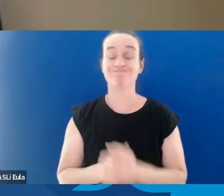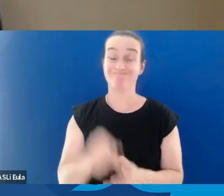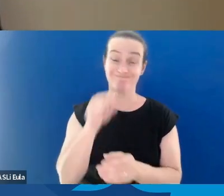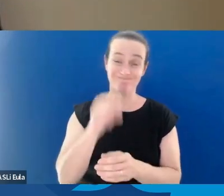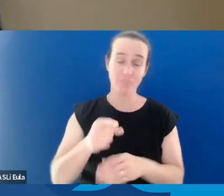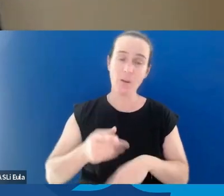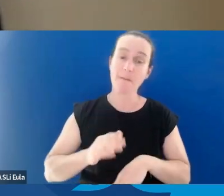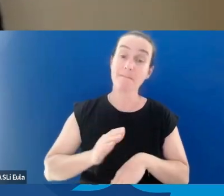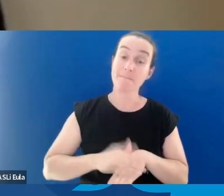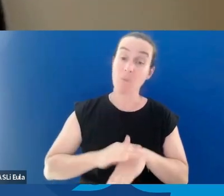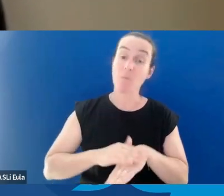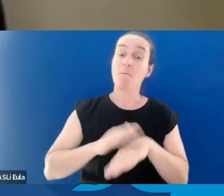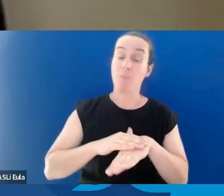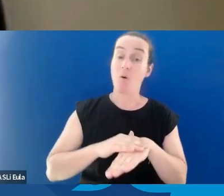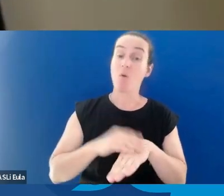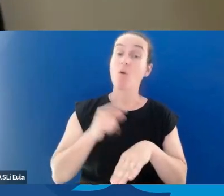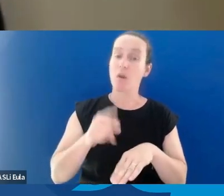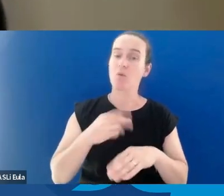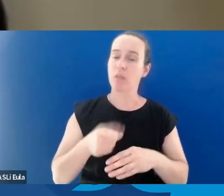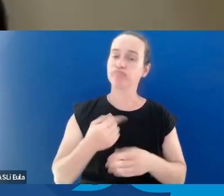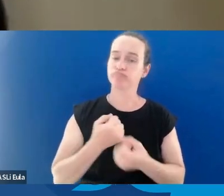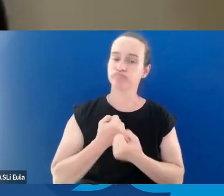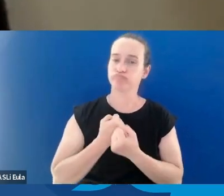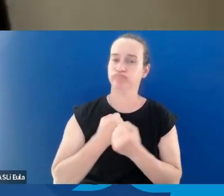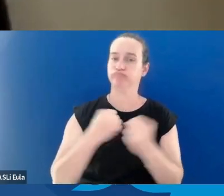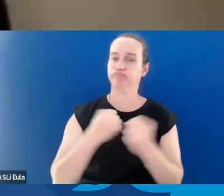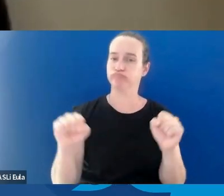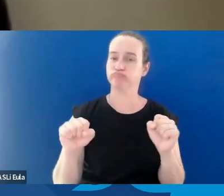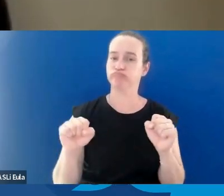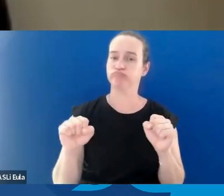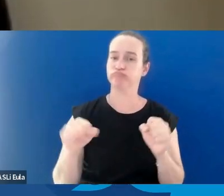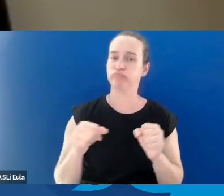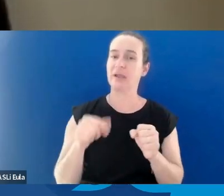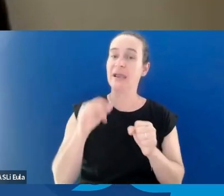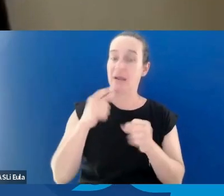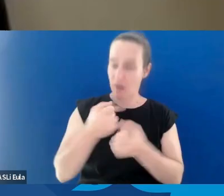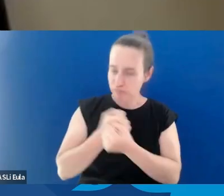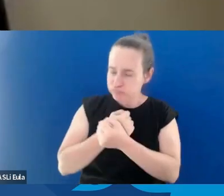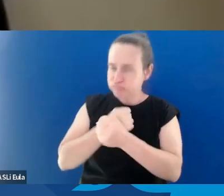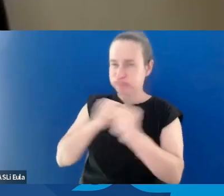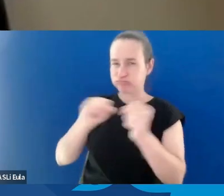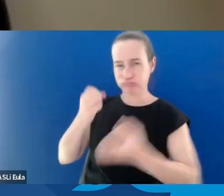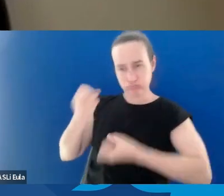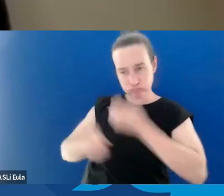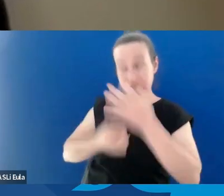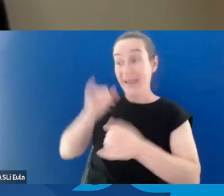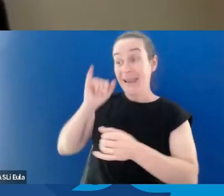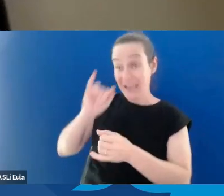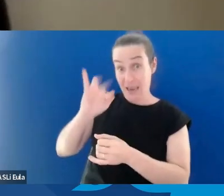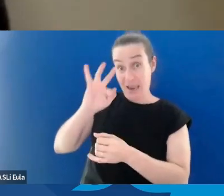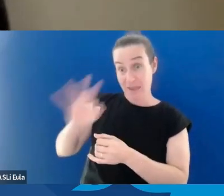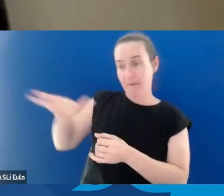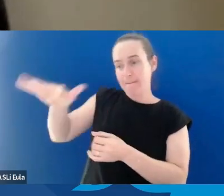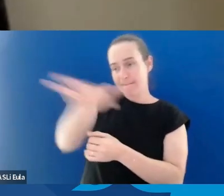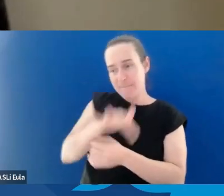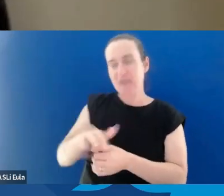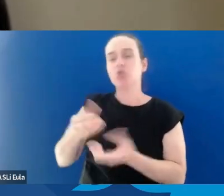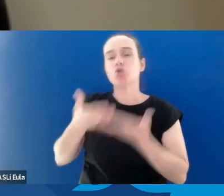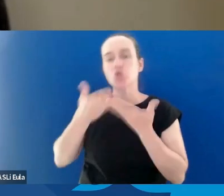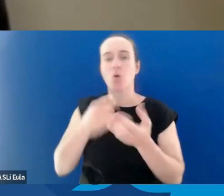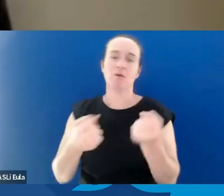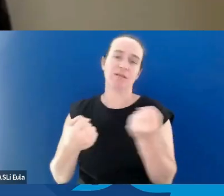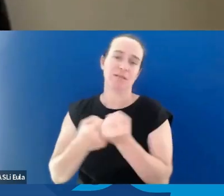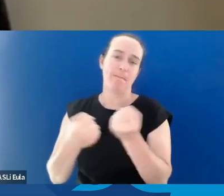to disclose and be cooperative in spaces that are supportive of diversity and expression, and that also there are too